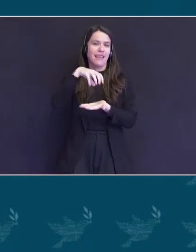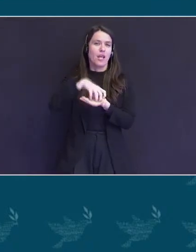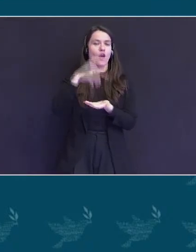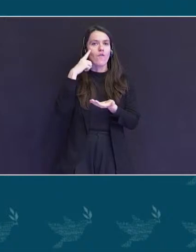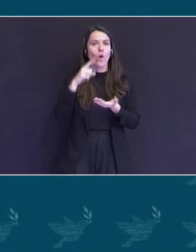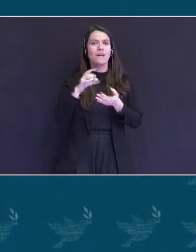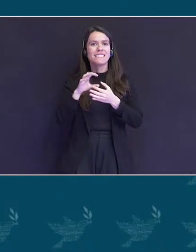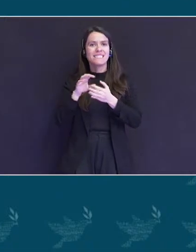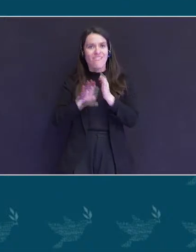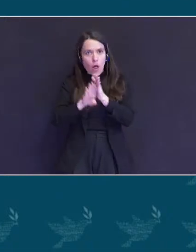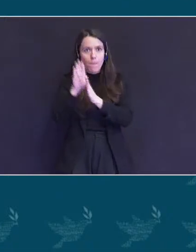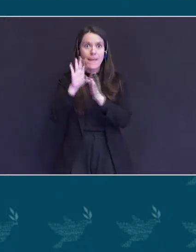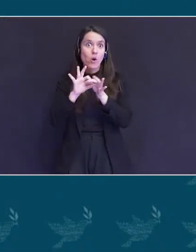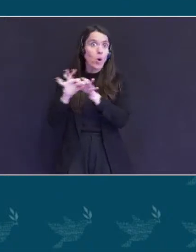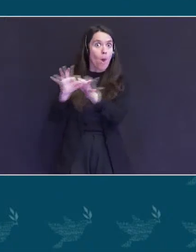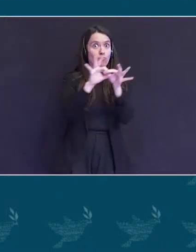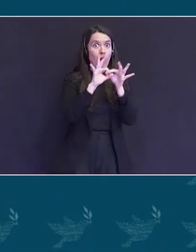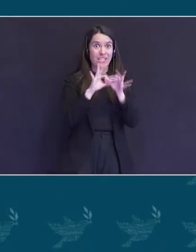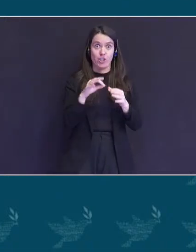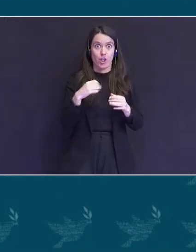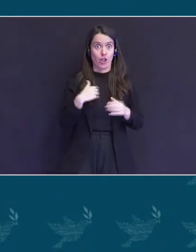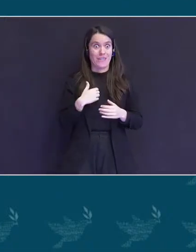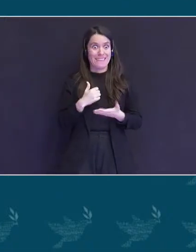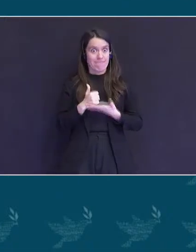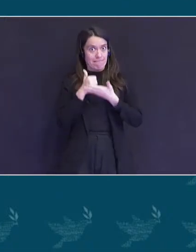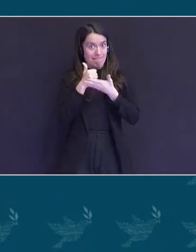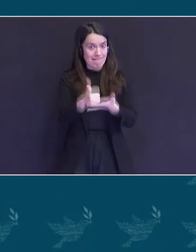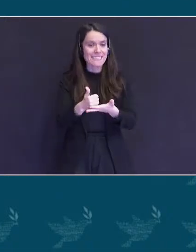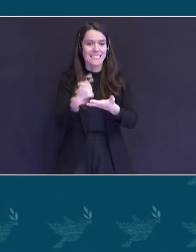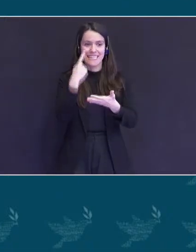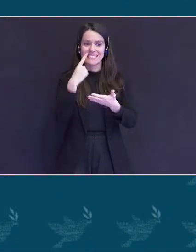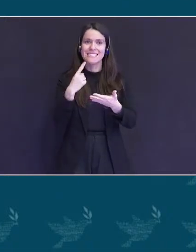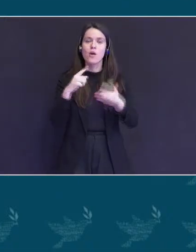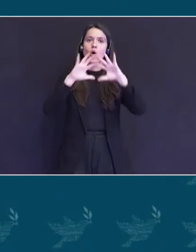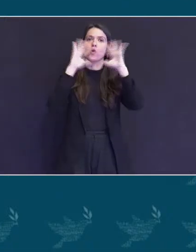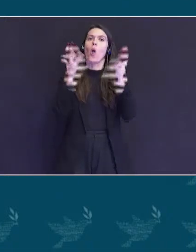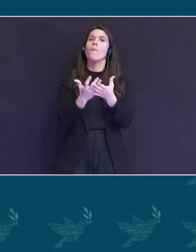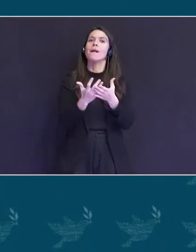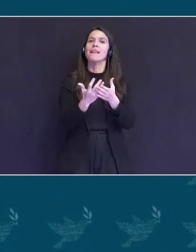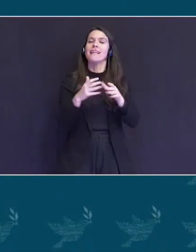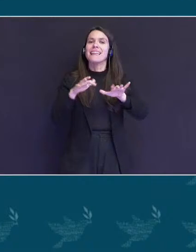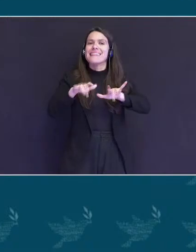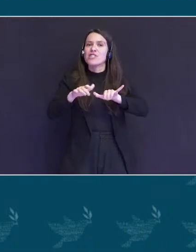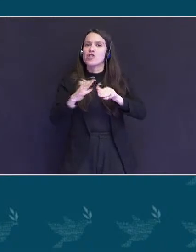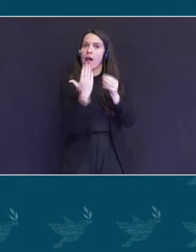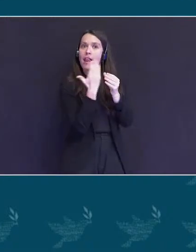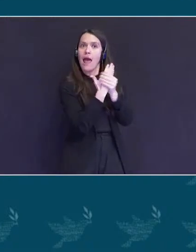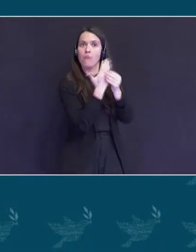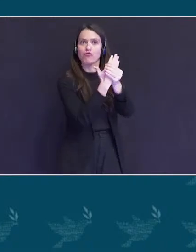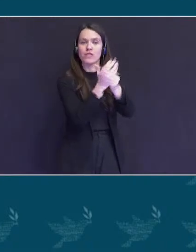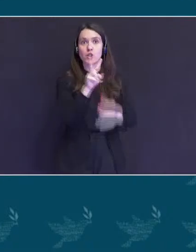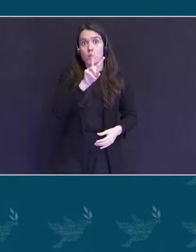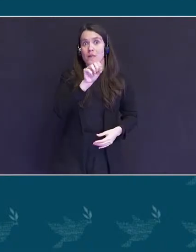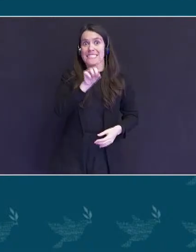Development Cooperation, join forces and create the Global Digital Library in